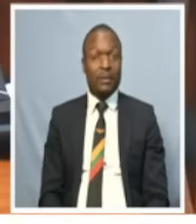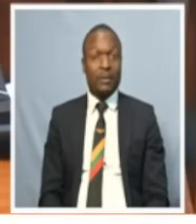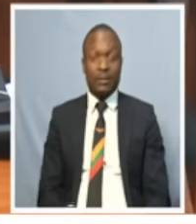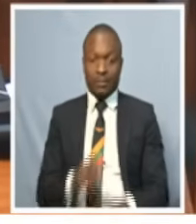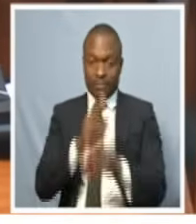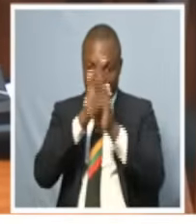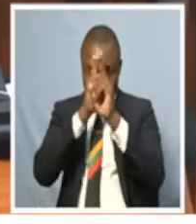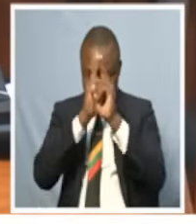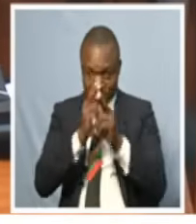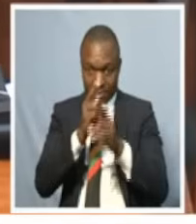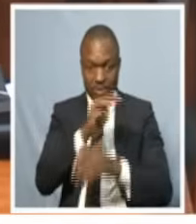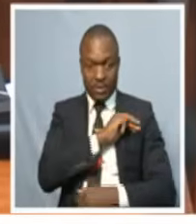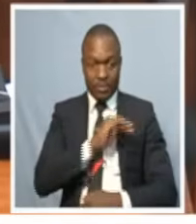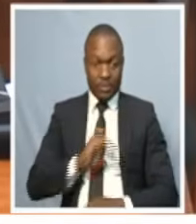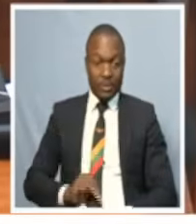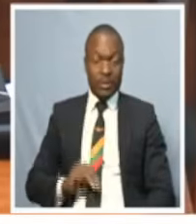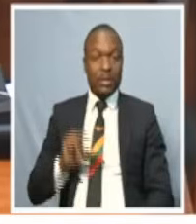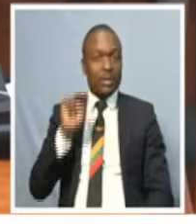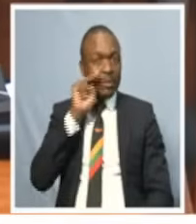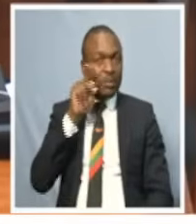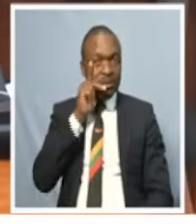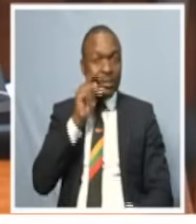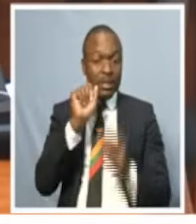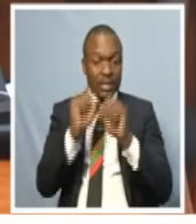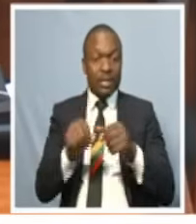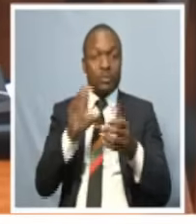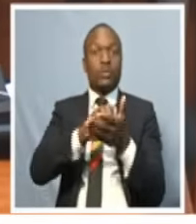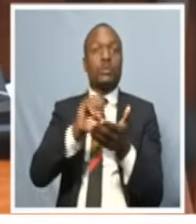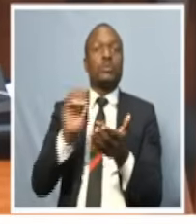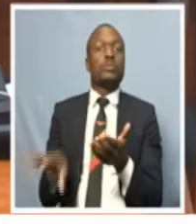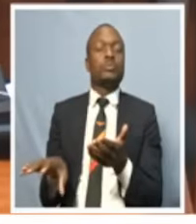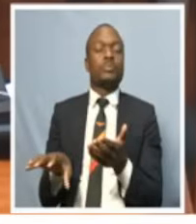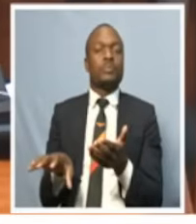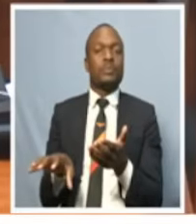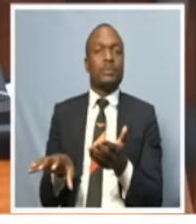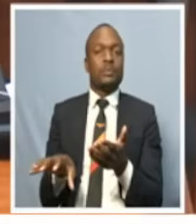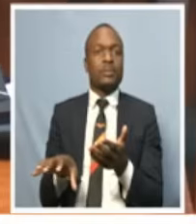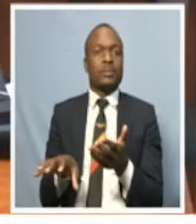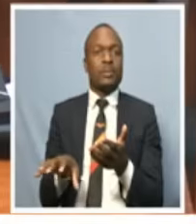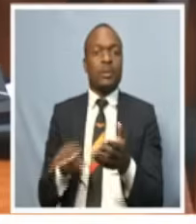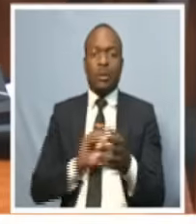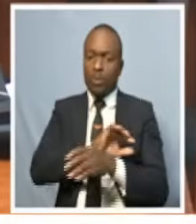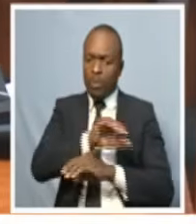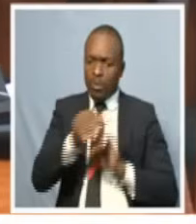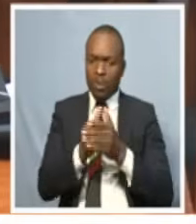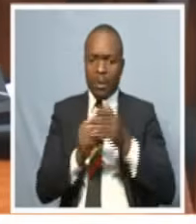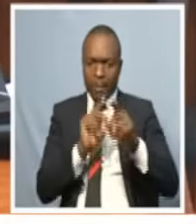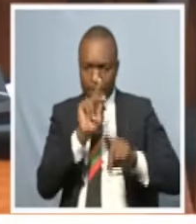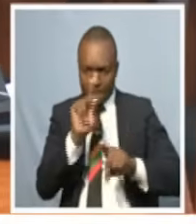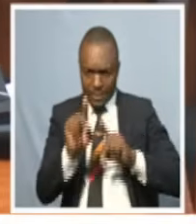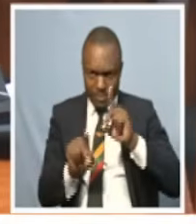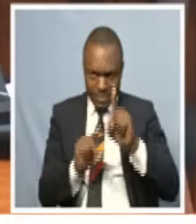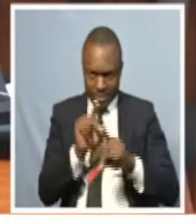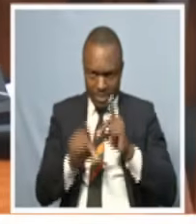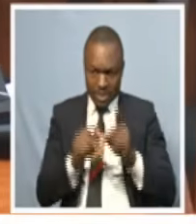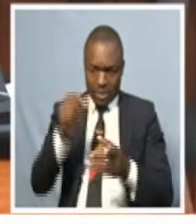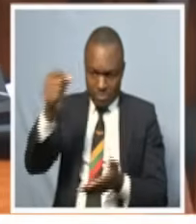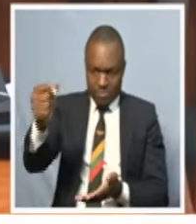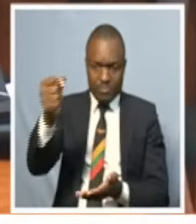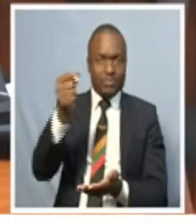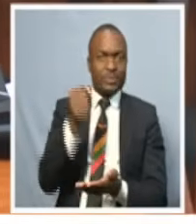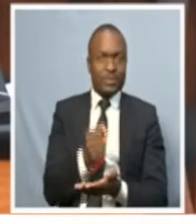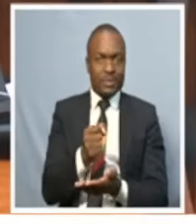the honorable member for Nakonde, can you withdraw that all the people that were